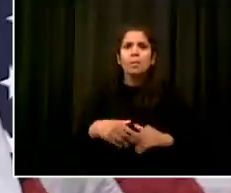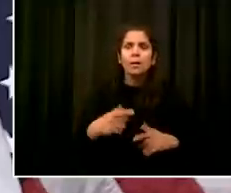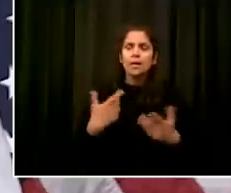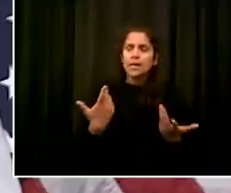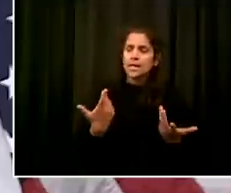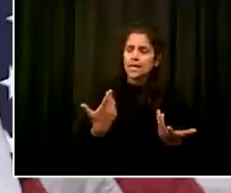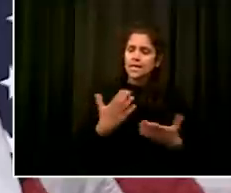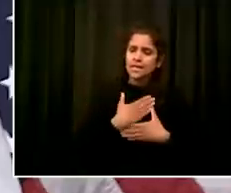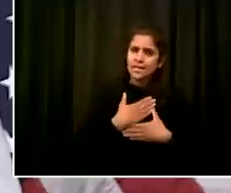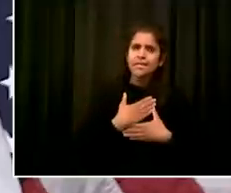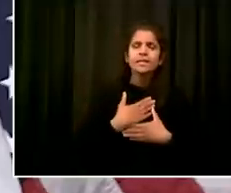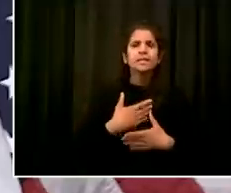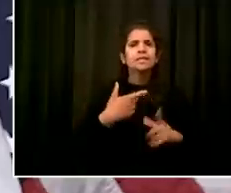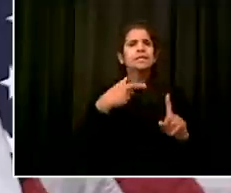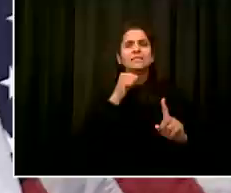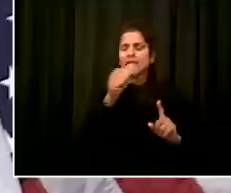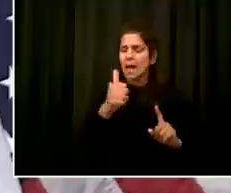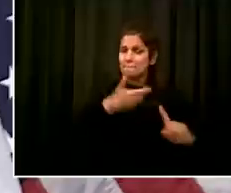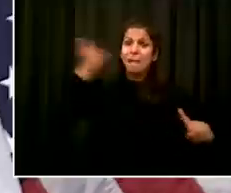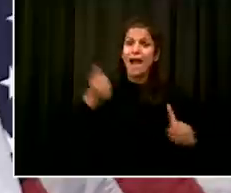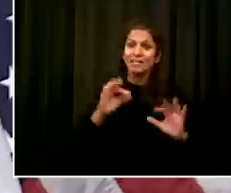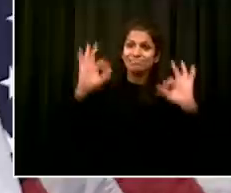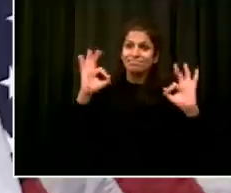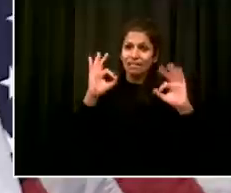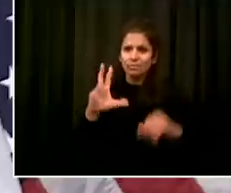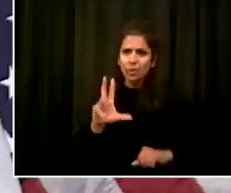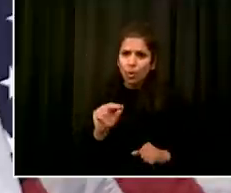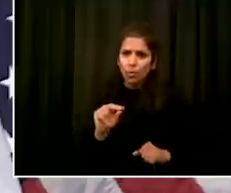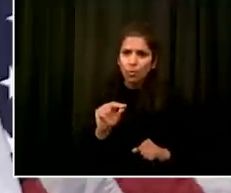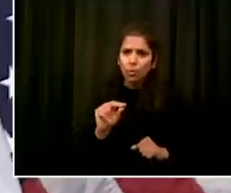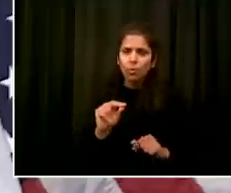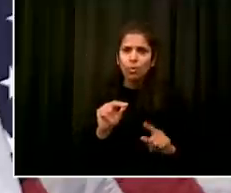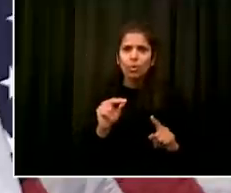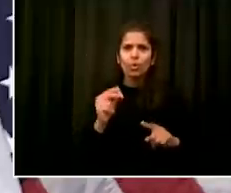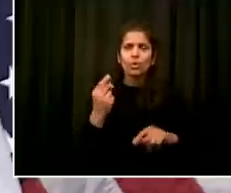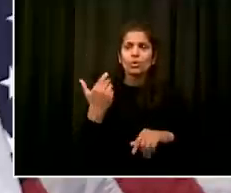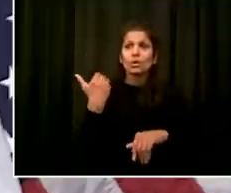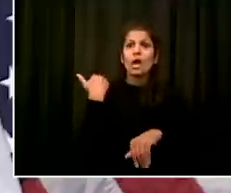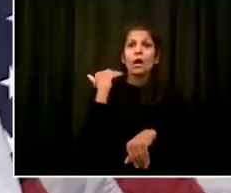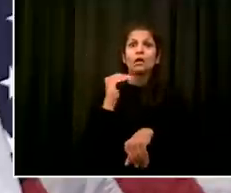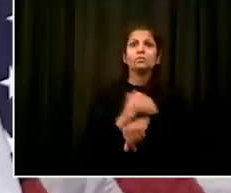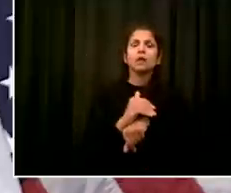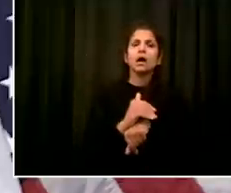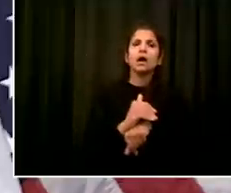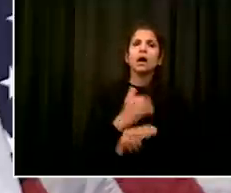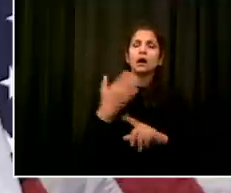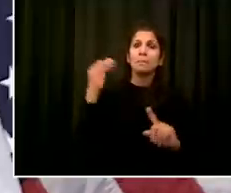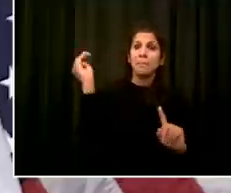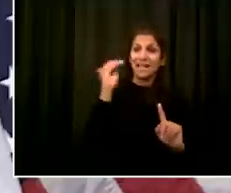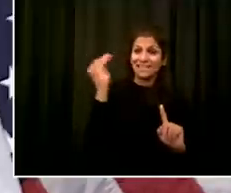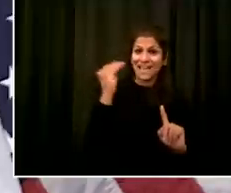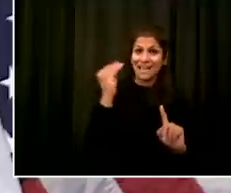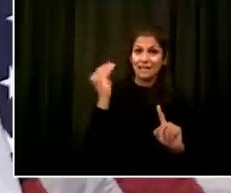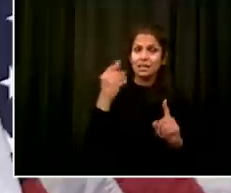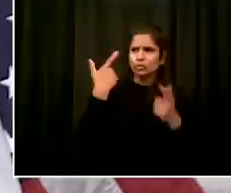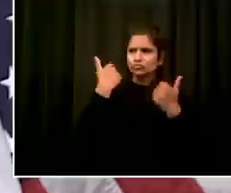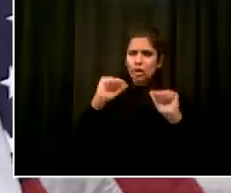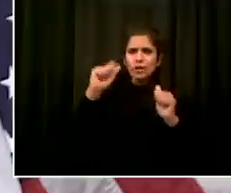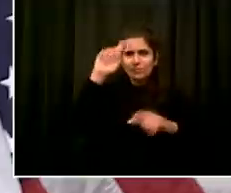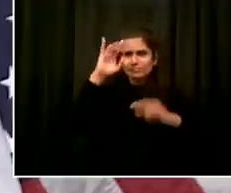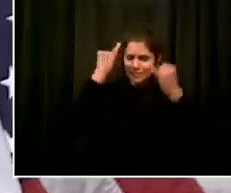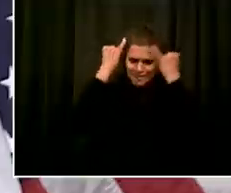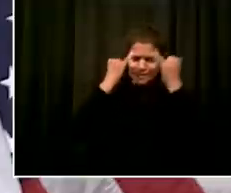better last night. We together wanted the curfew. We talked through the hour of the curfew. We talked about City Bike. We talked